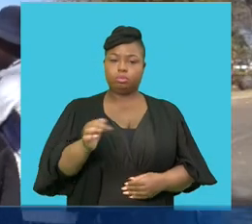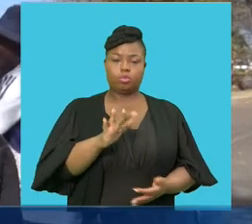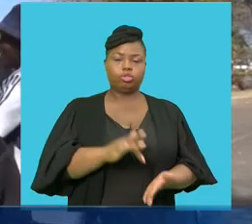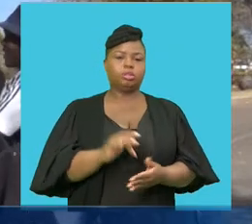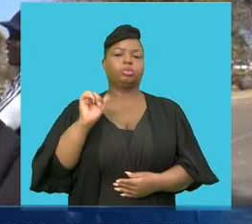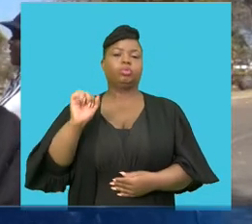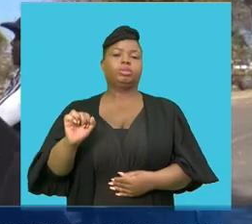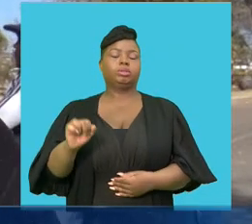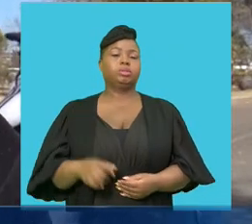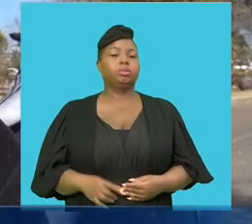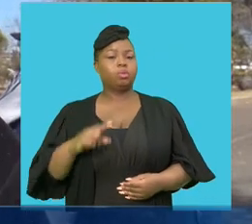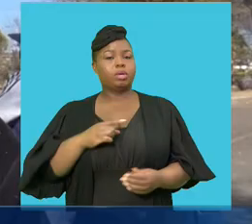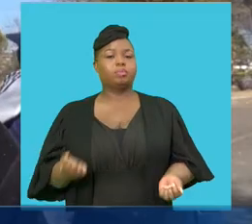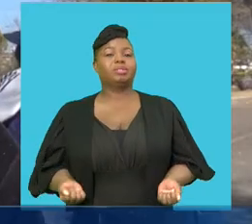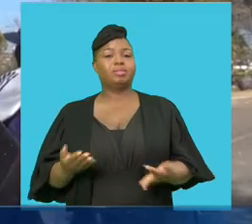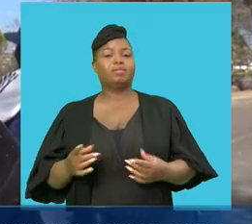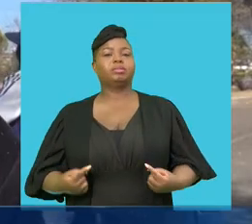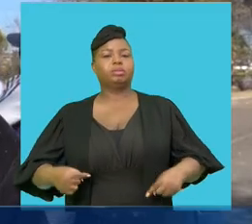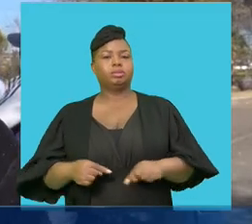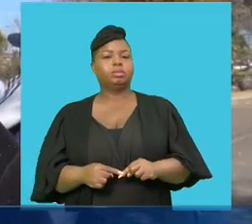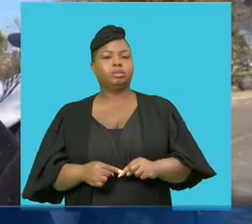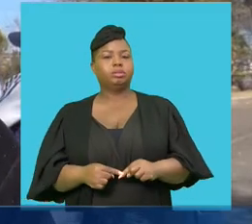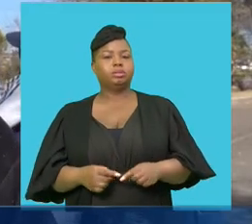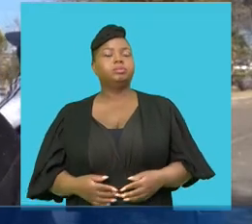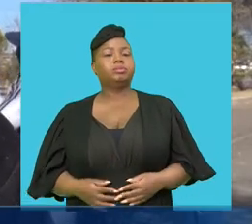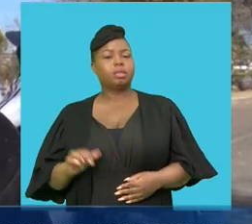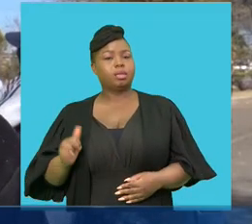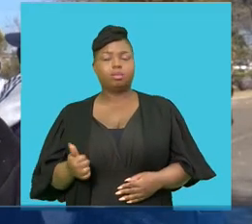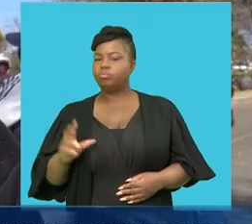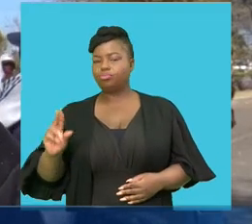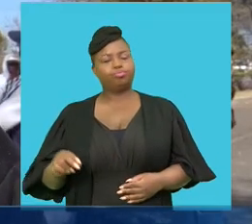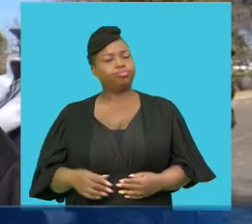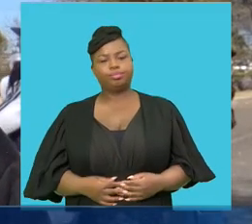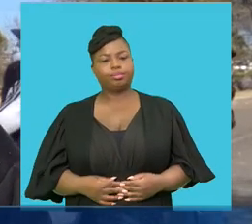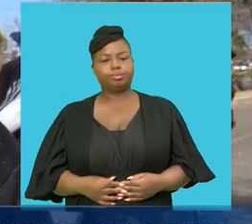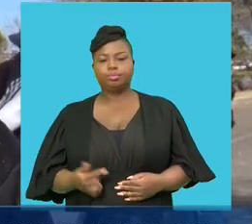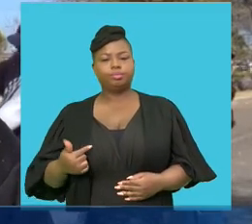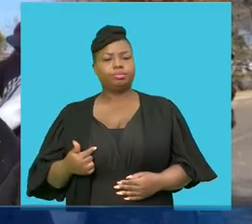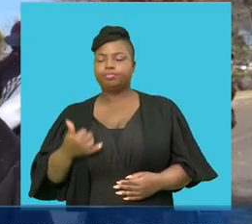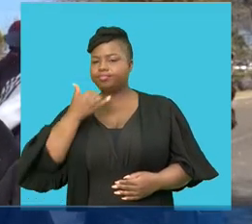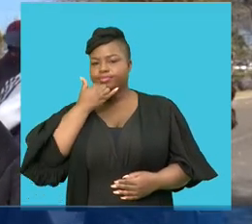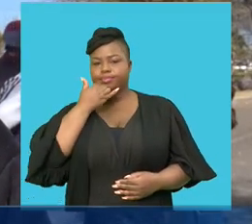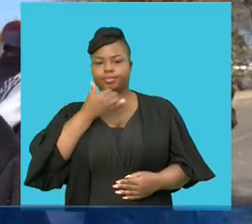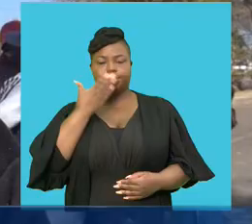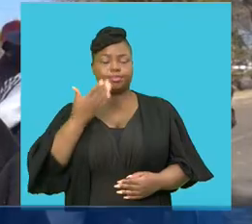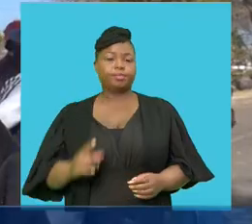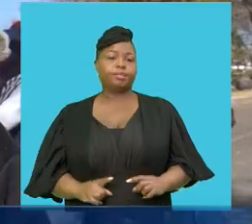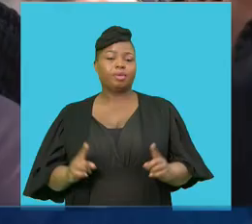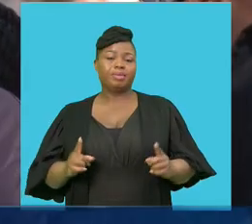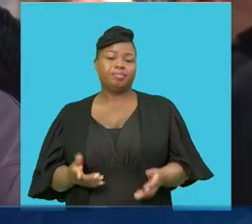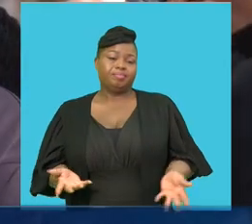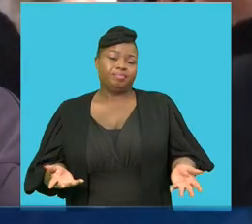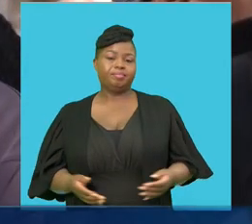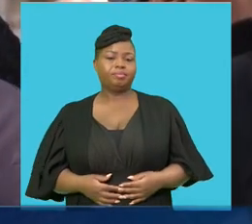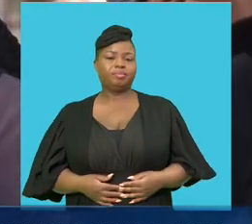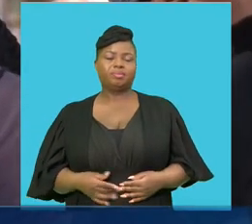position leyana uthi aserve thina. So no, I am not really happy, but nah,